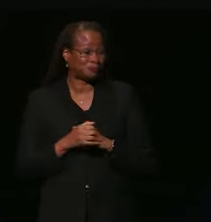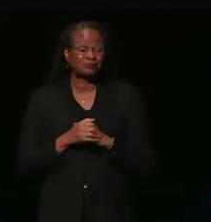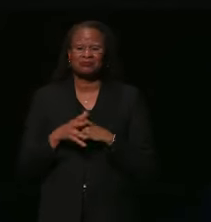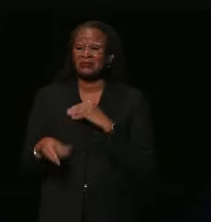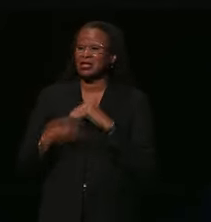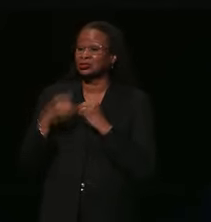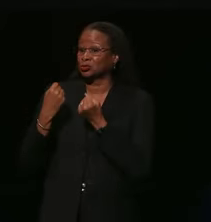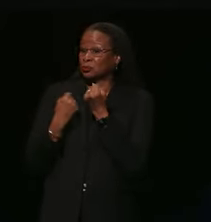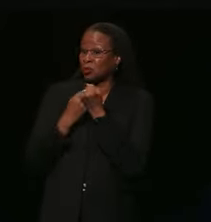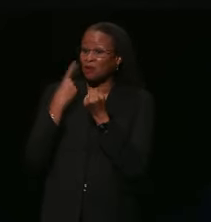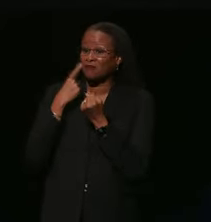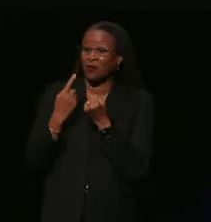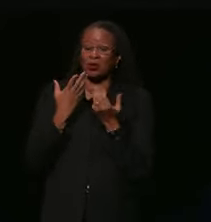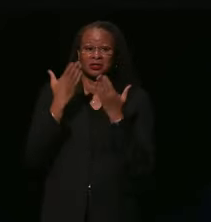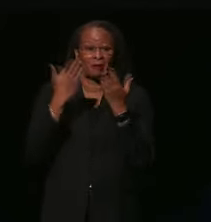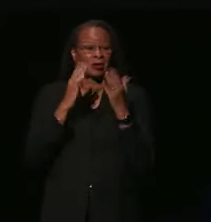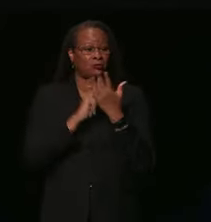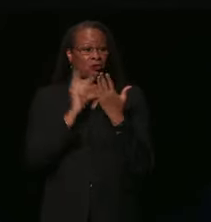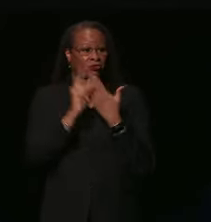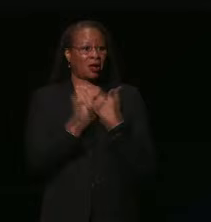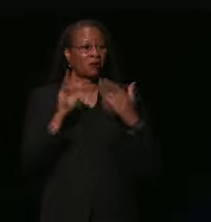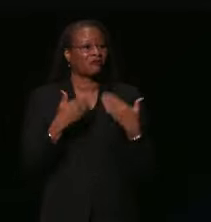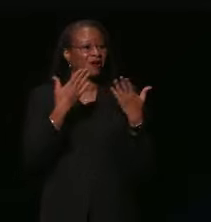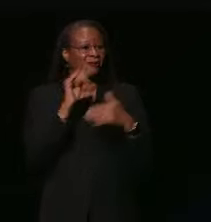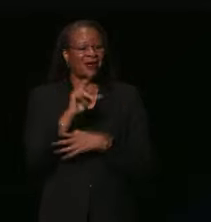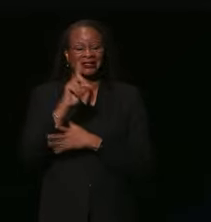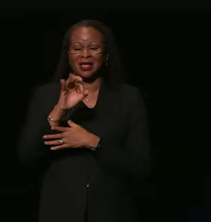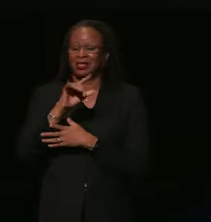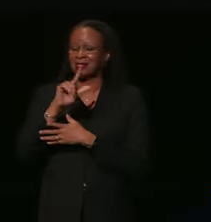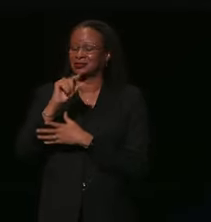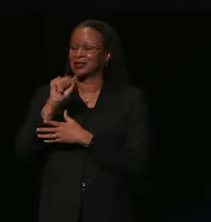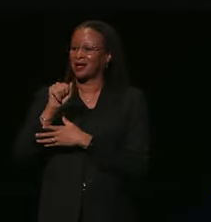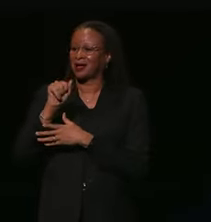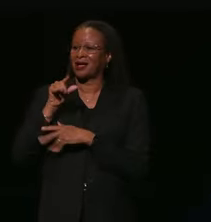for nominee programs provided by Delta Airlines.